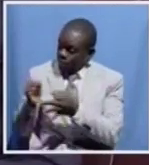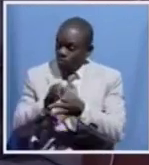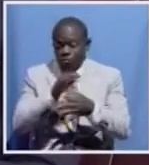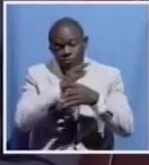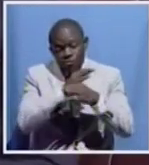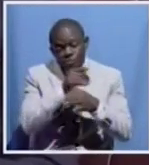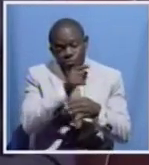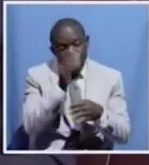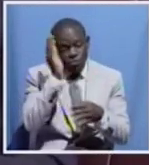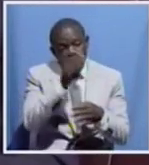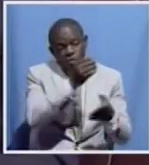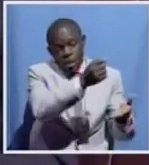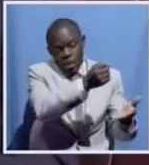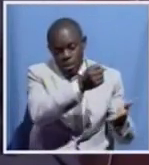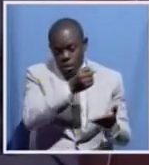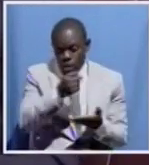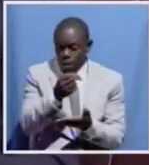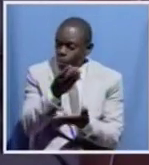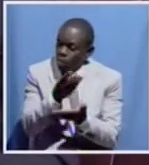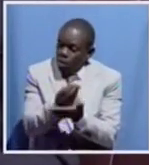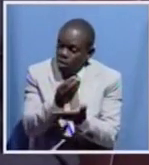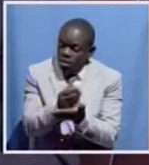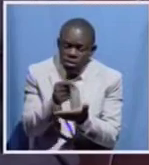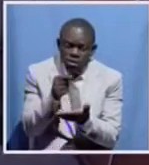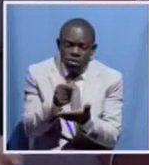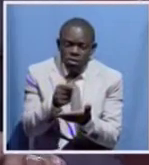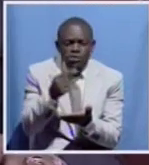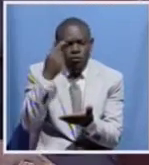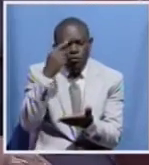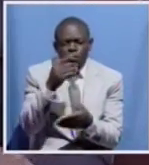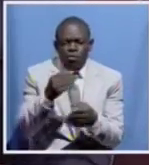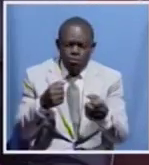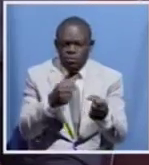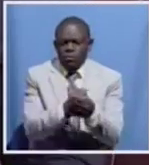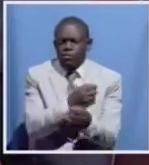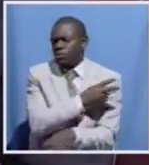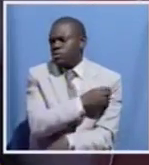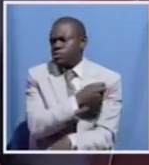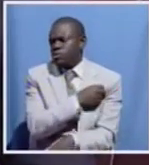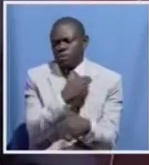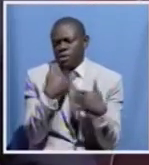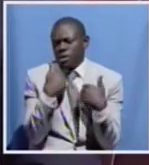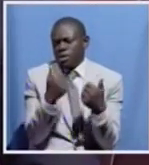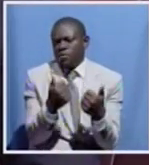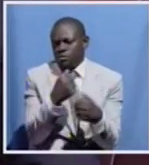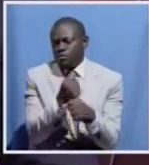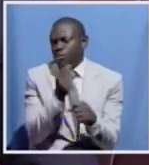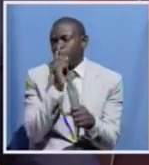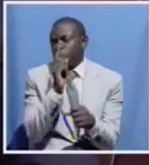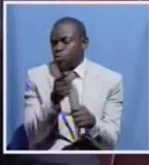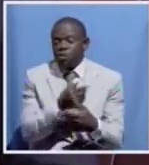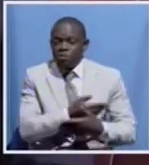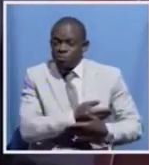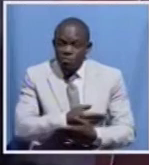towards health, is one which you're engaging to ensure that instead of 100 babies dying out of